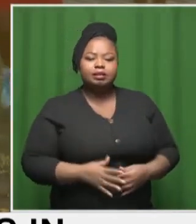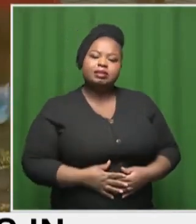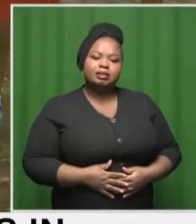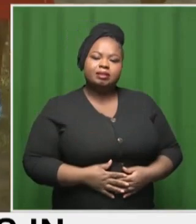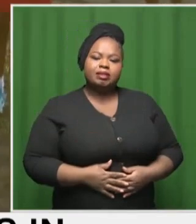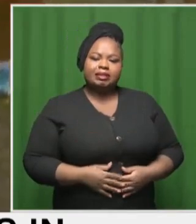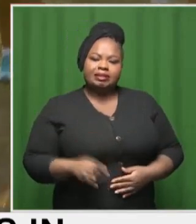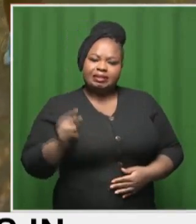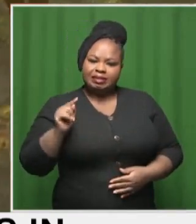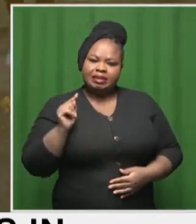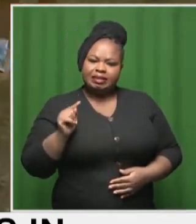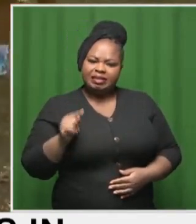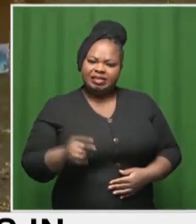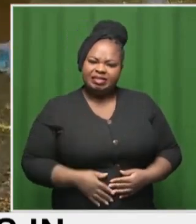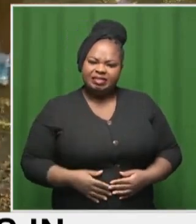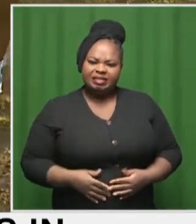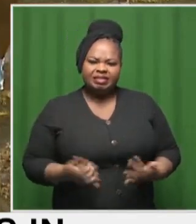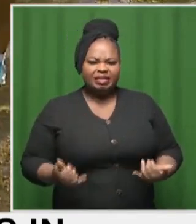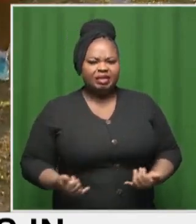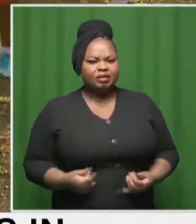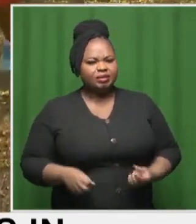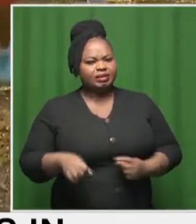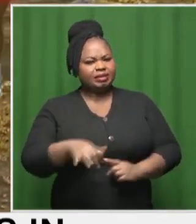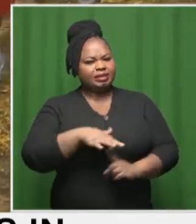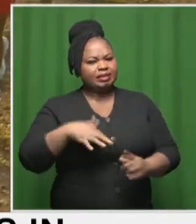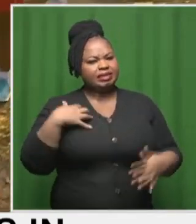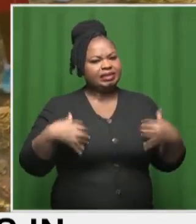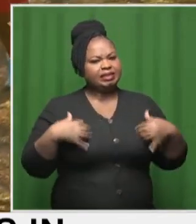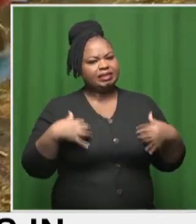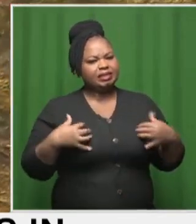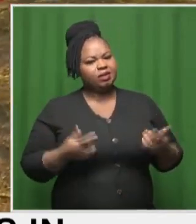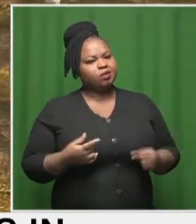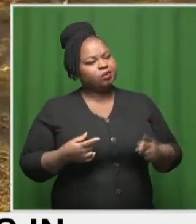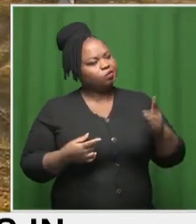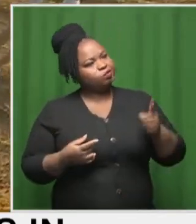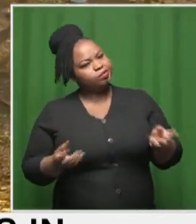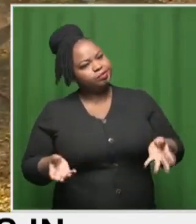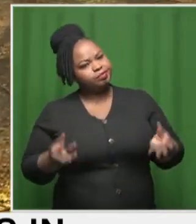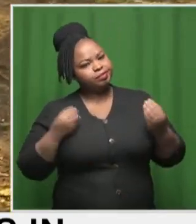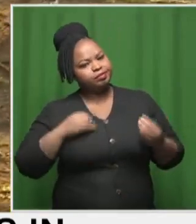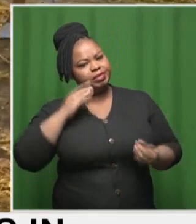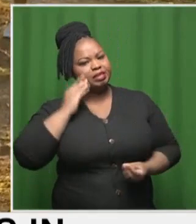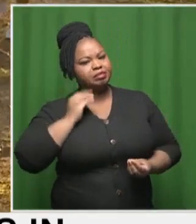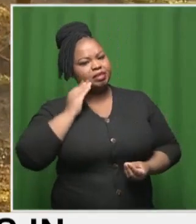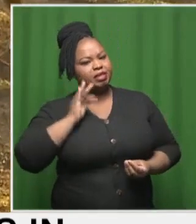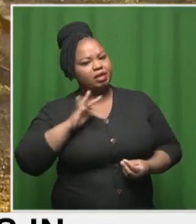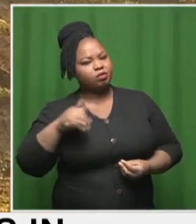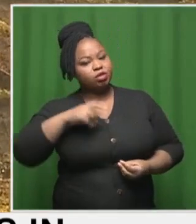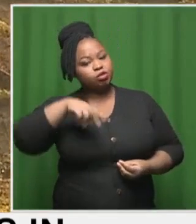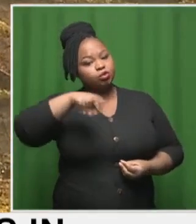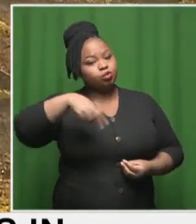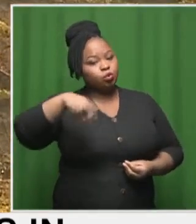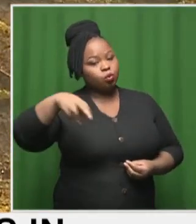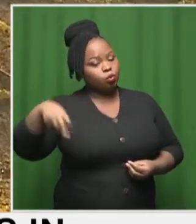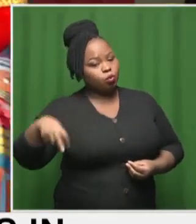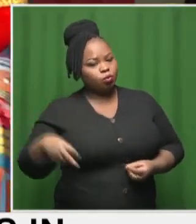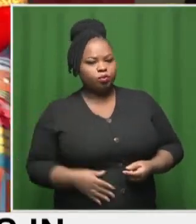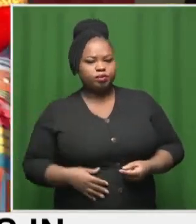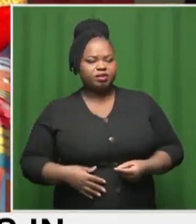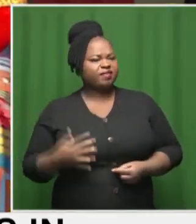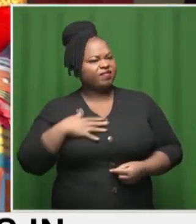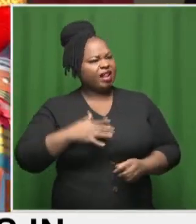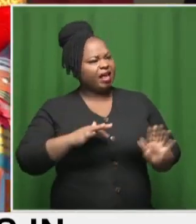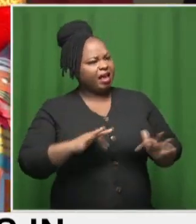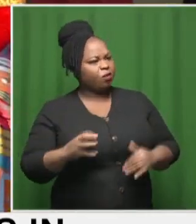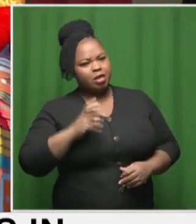But this has come with a great atmosphere. I mean, how have you found, firstly, the tour, and secondly, the feeling and the